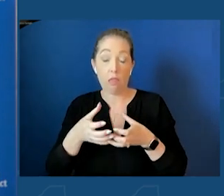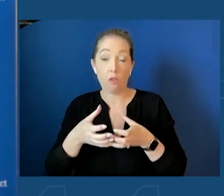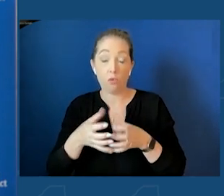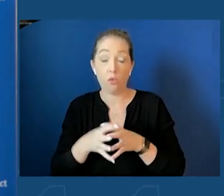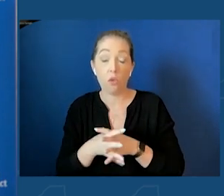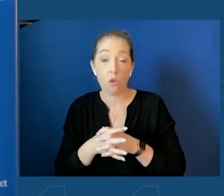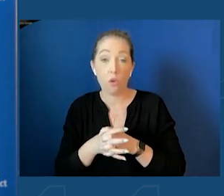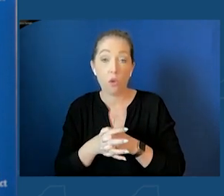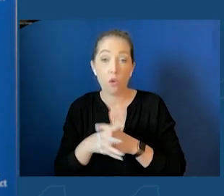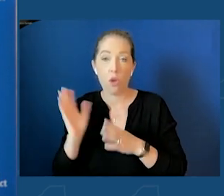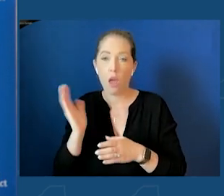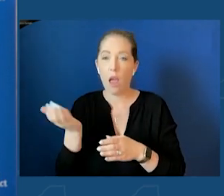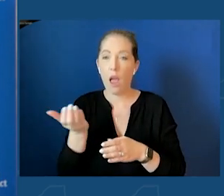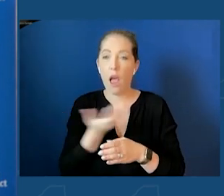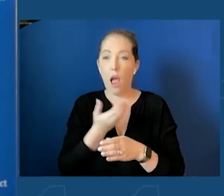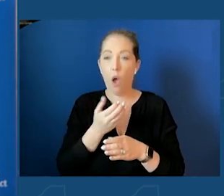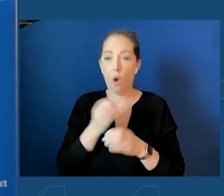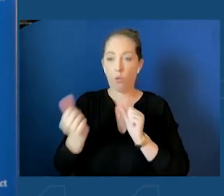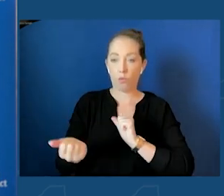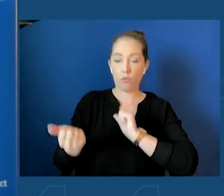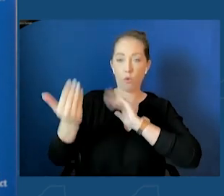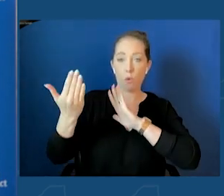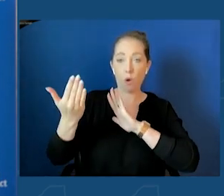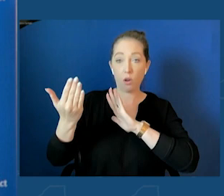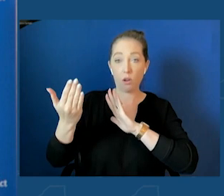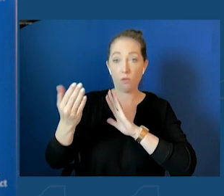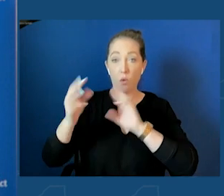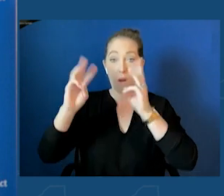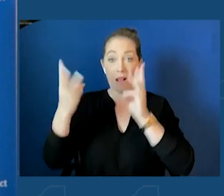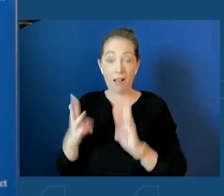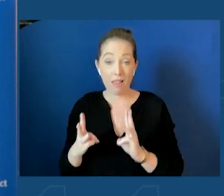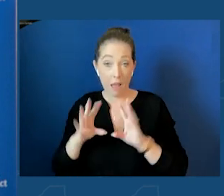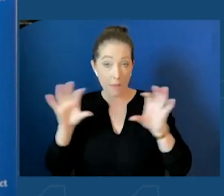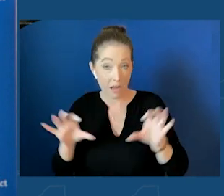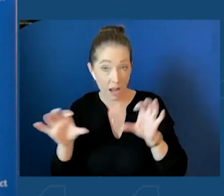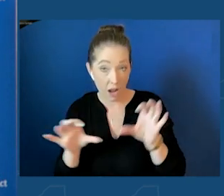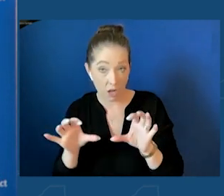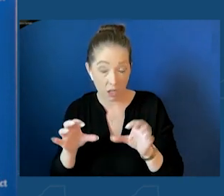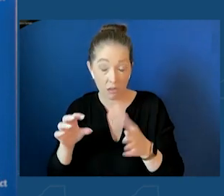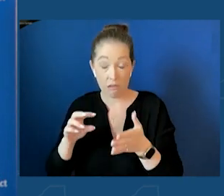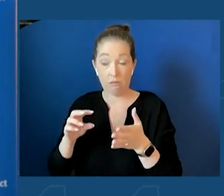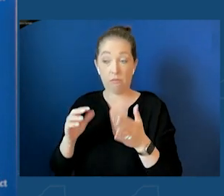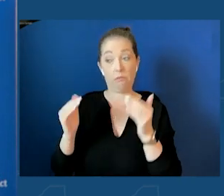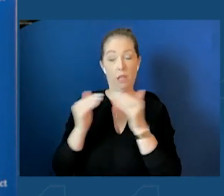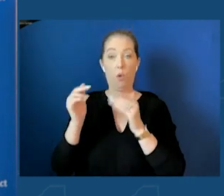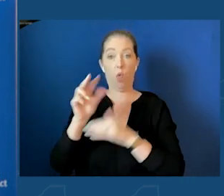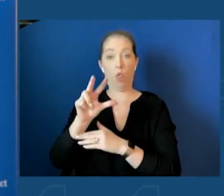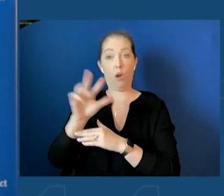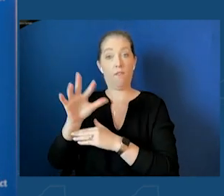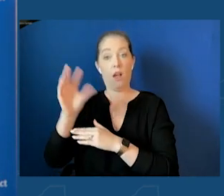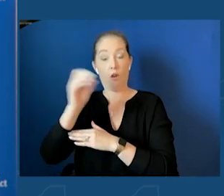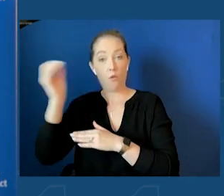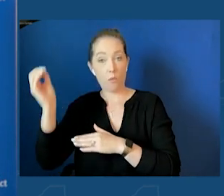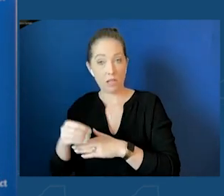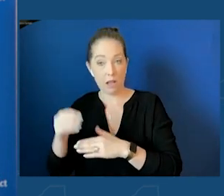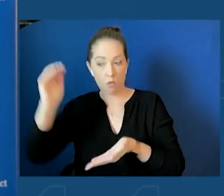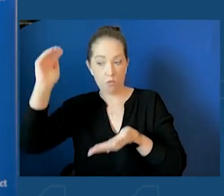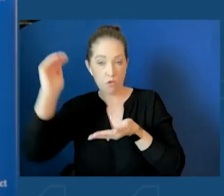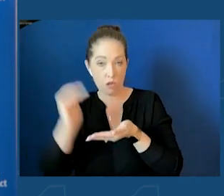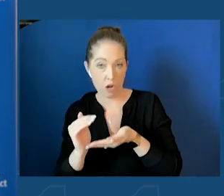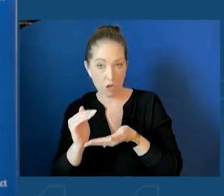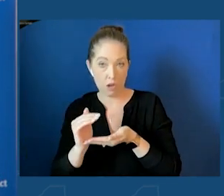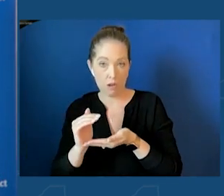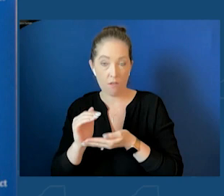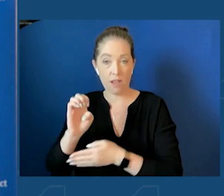climate action has led to a 35% reduction in UB's baseline emissions, and we are on our